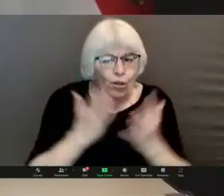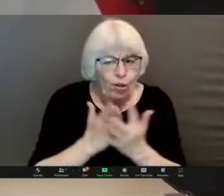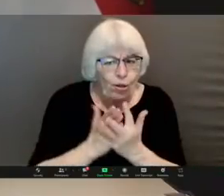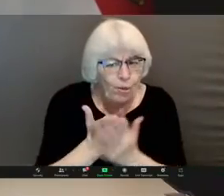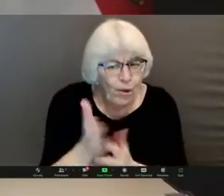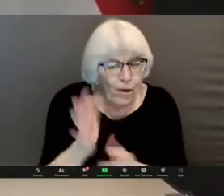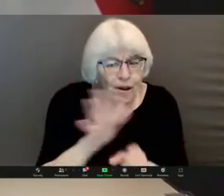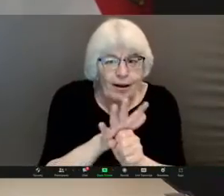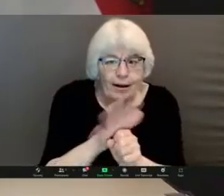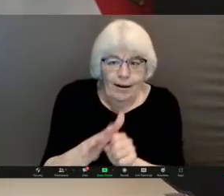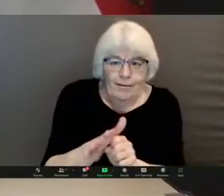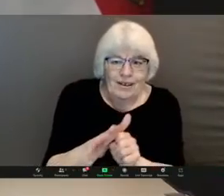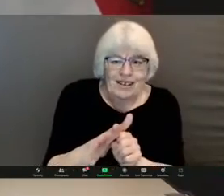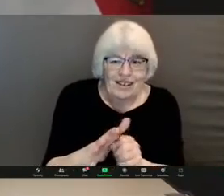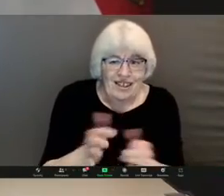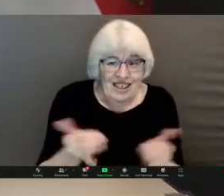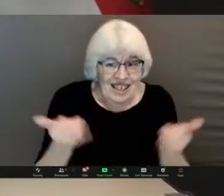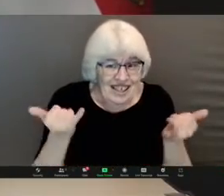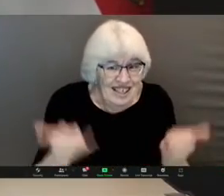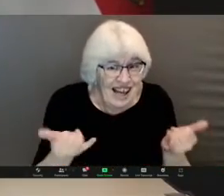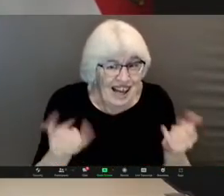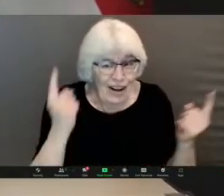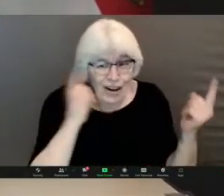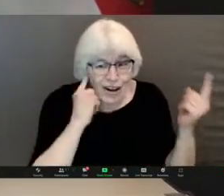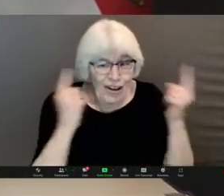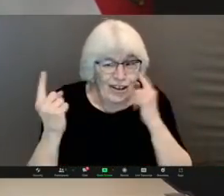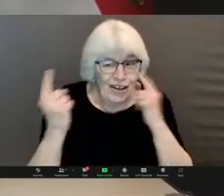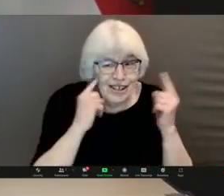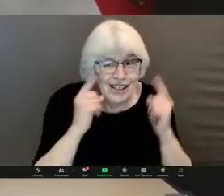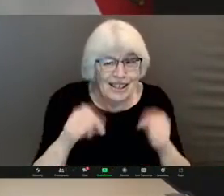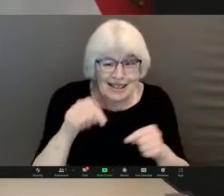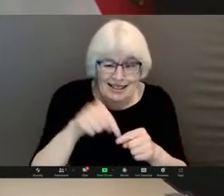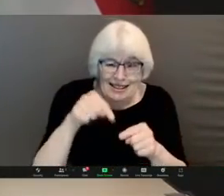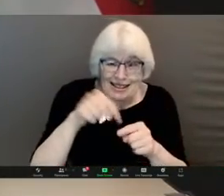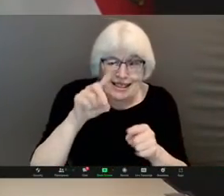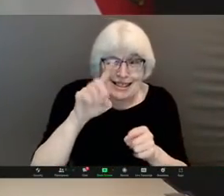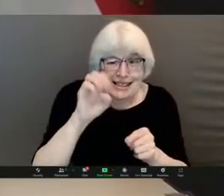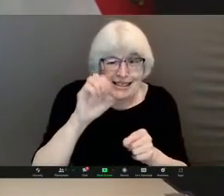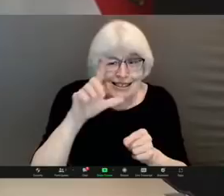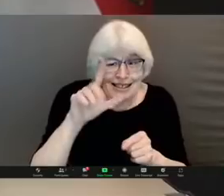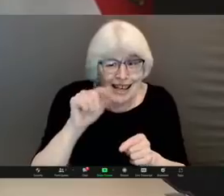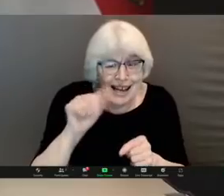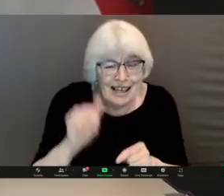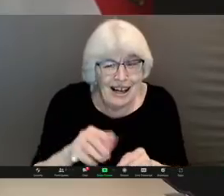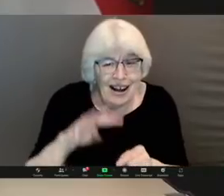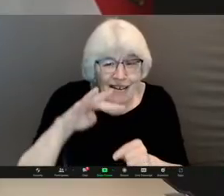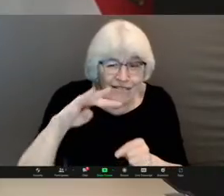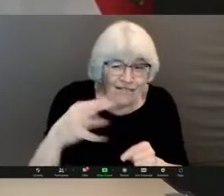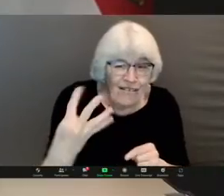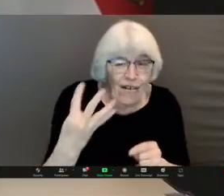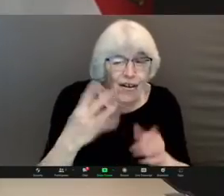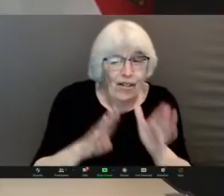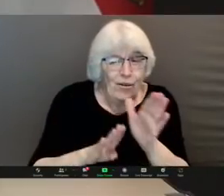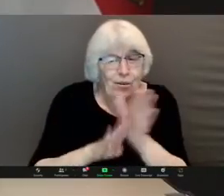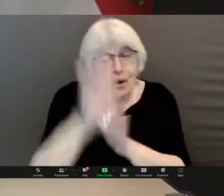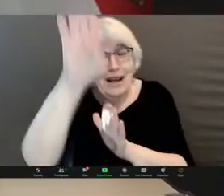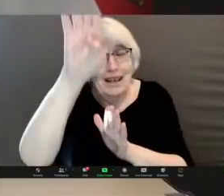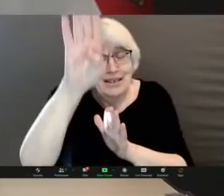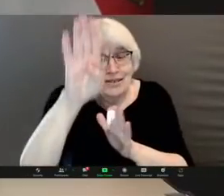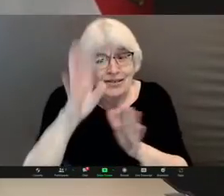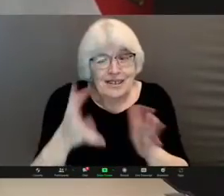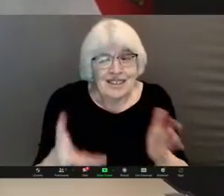wave. It's startling for some. It was for me to find out when you hear it spelled out, as Dr. Morrison has,